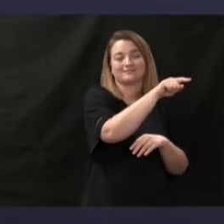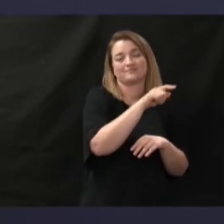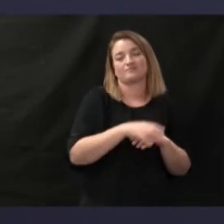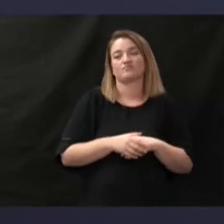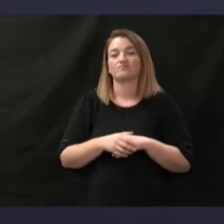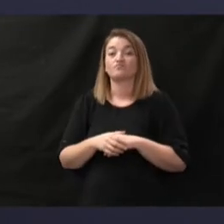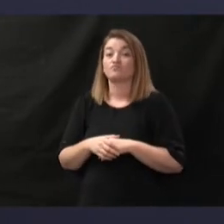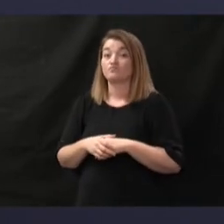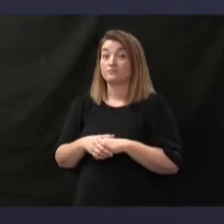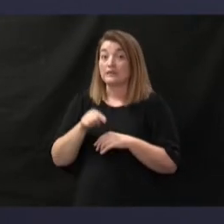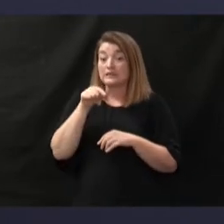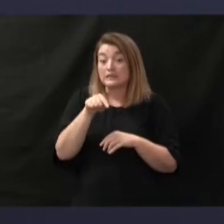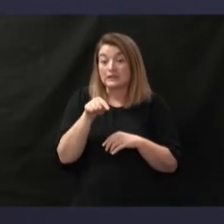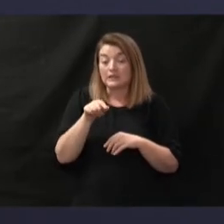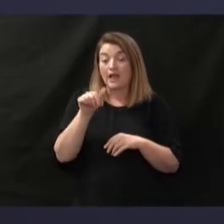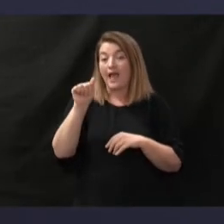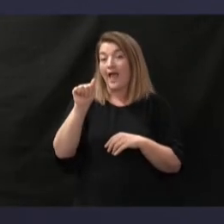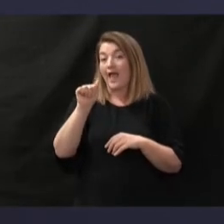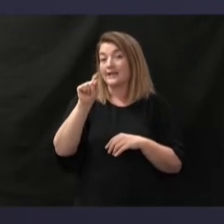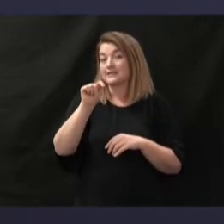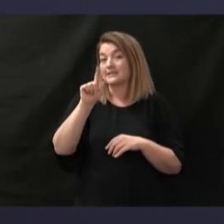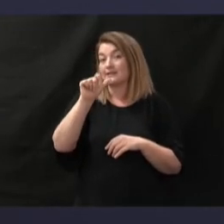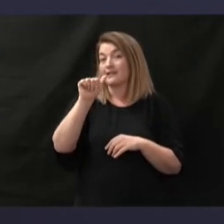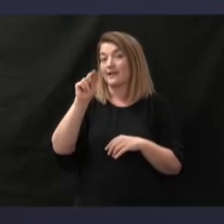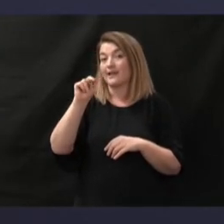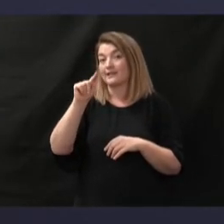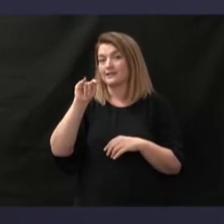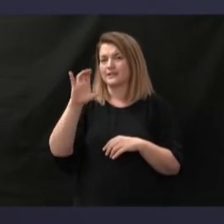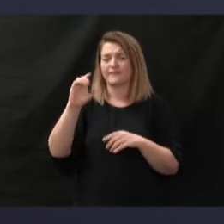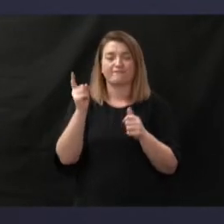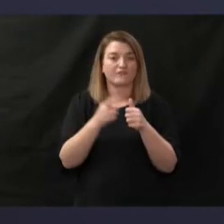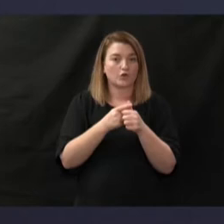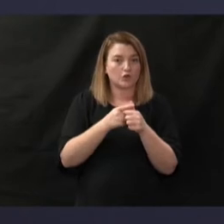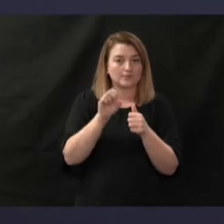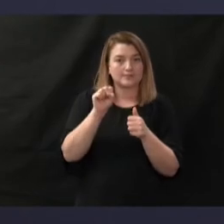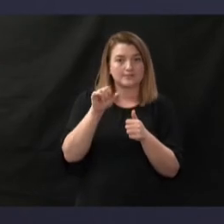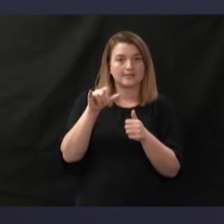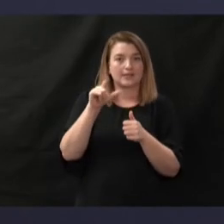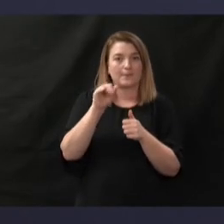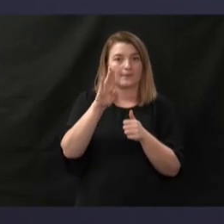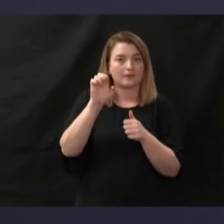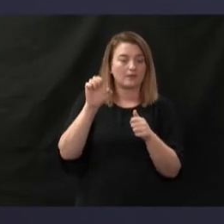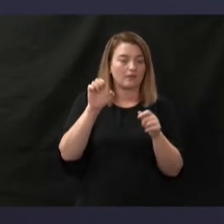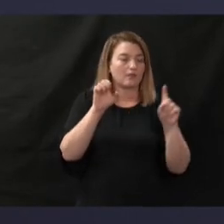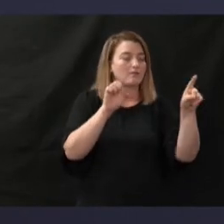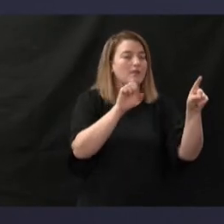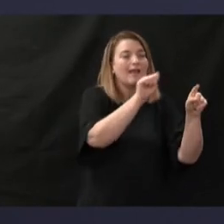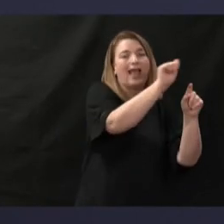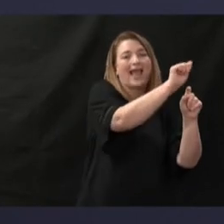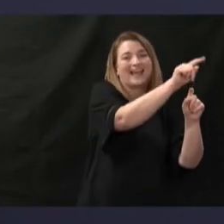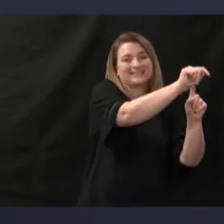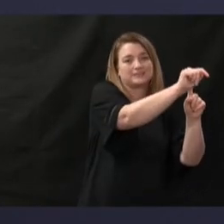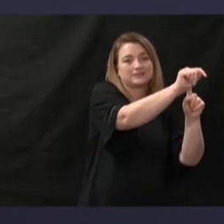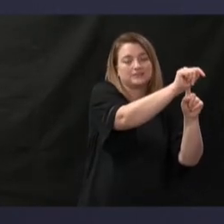in Atlantic. What's the first syllable? At. Let's do it.